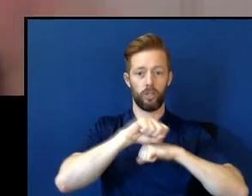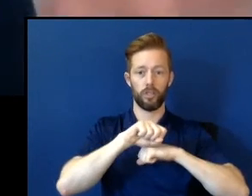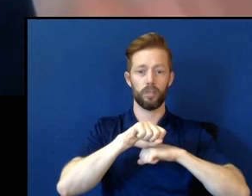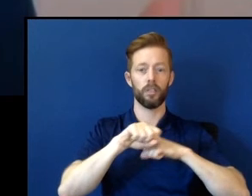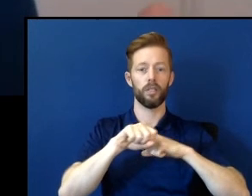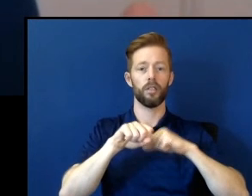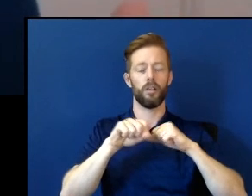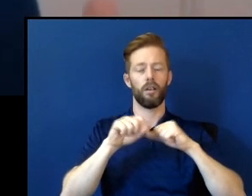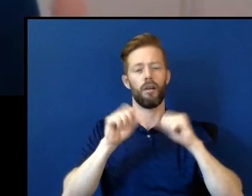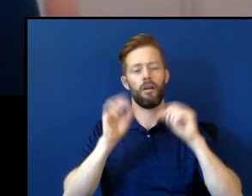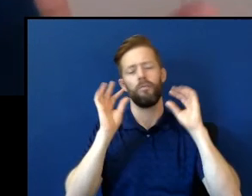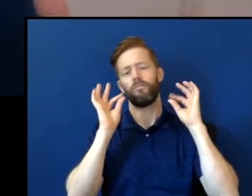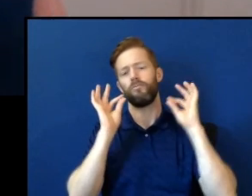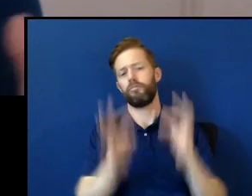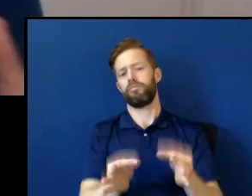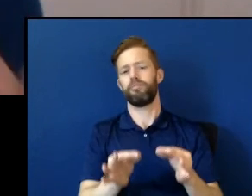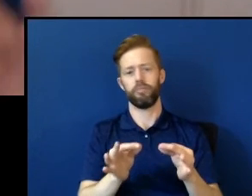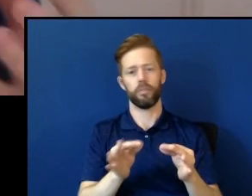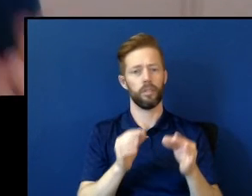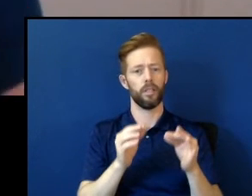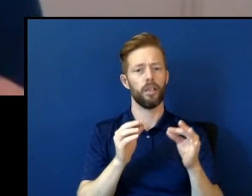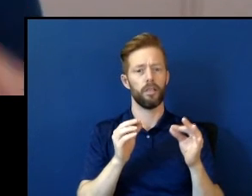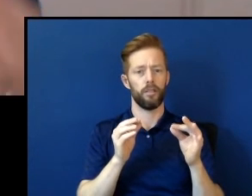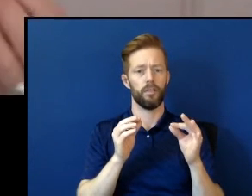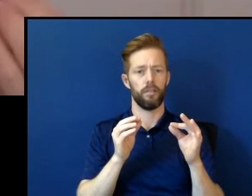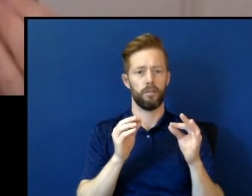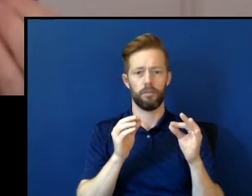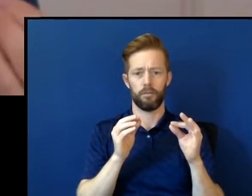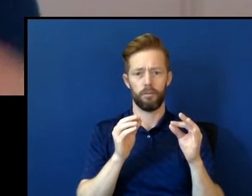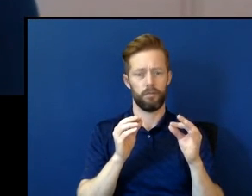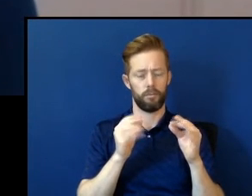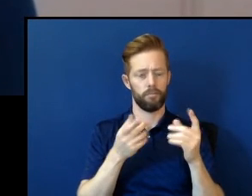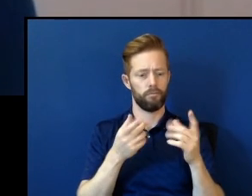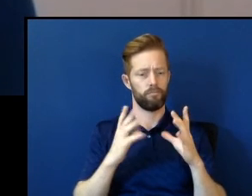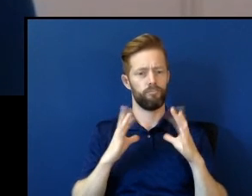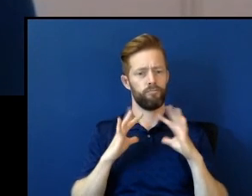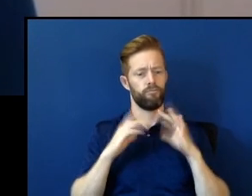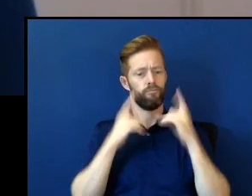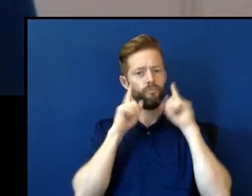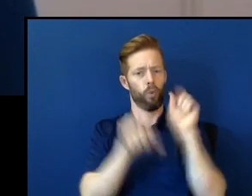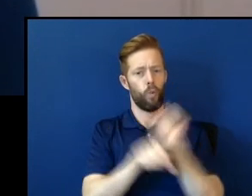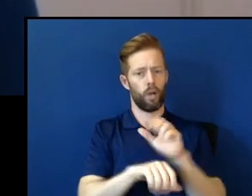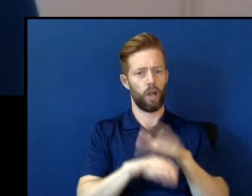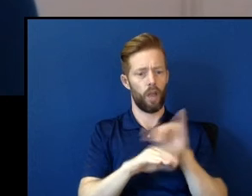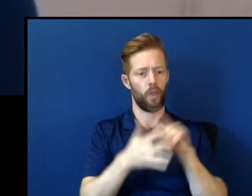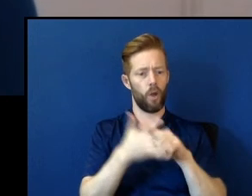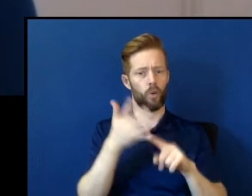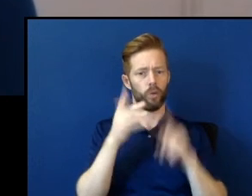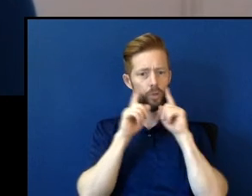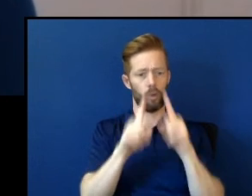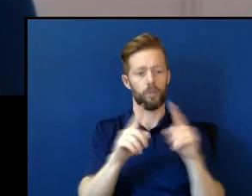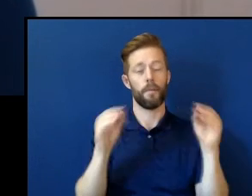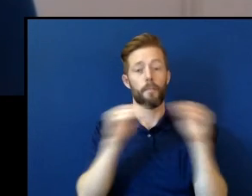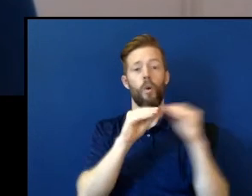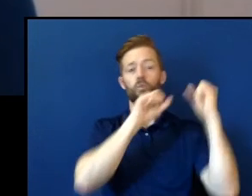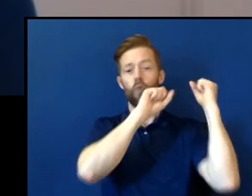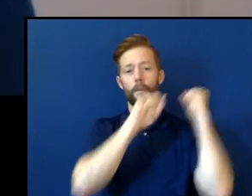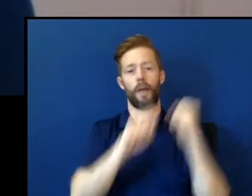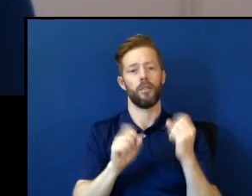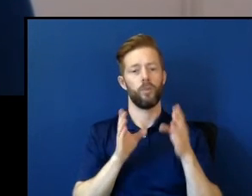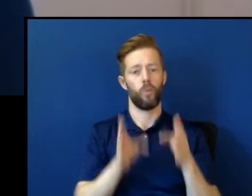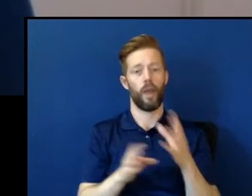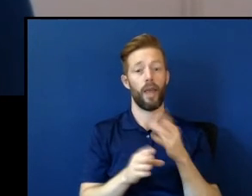structure of a STEM investigation definitely lends itself to working on these goals in a much